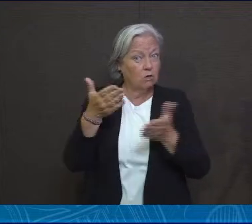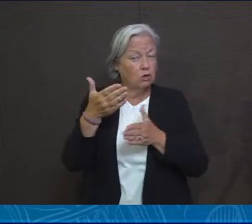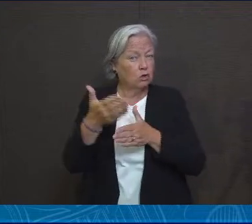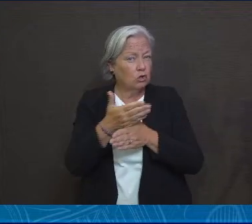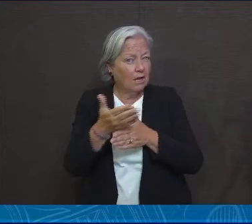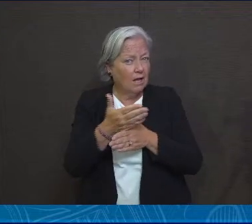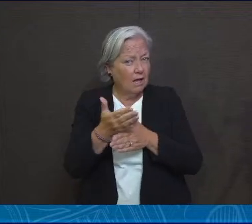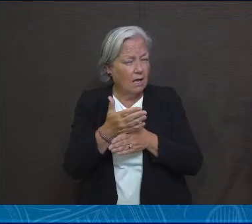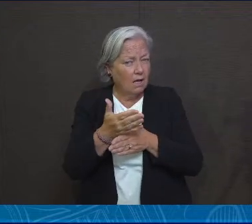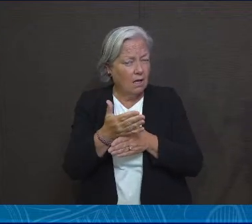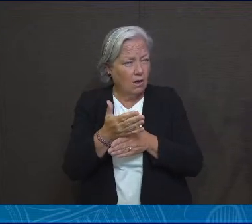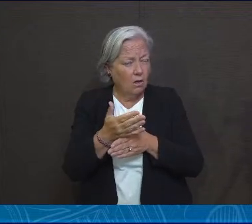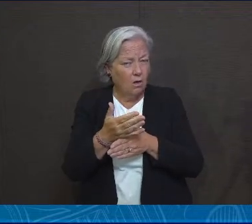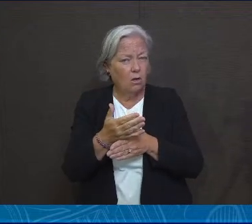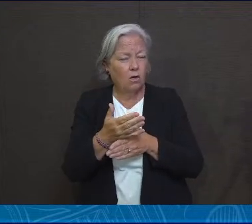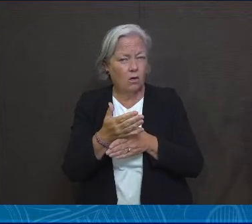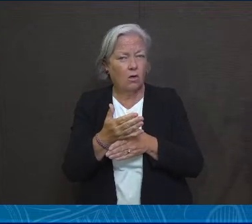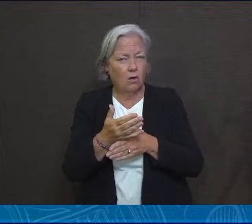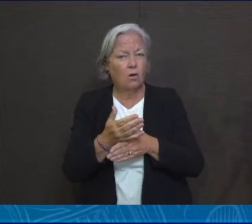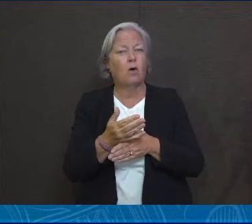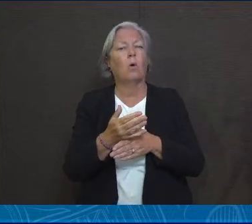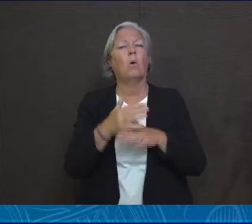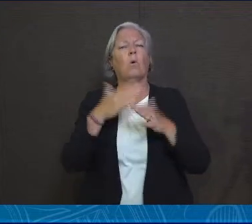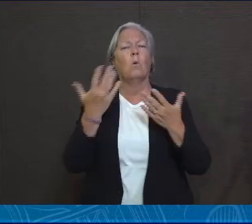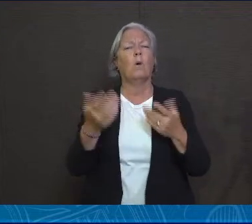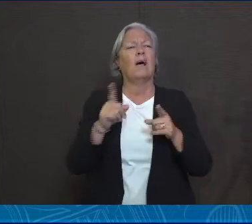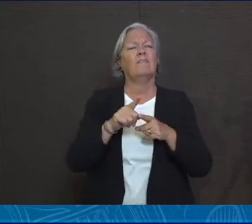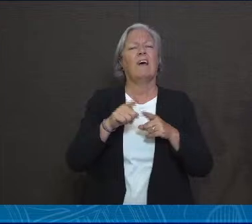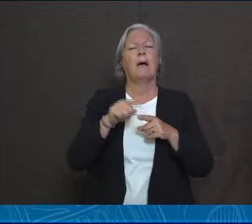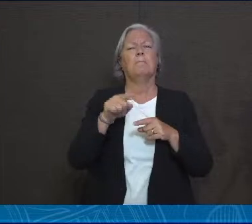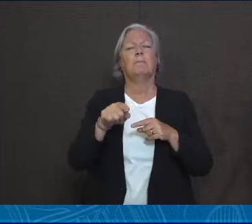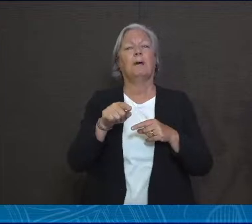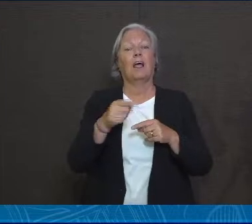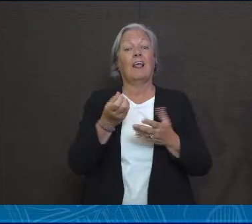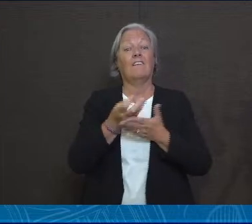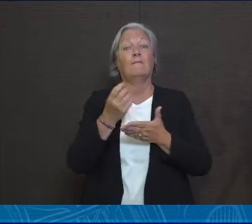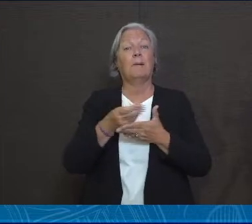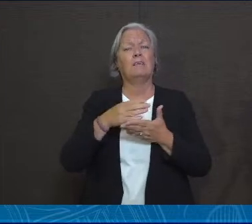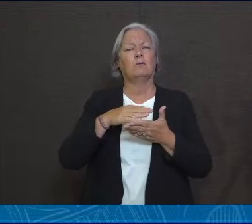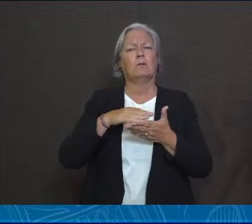also exclude disinformation. I'll stop here. Thank you.